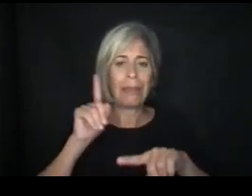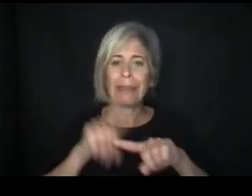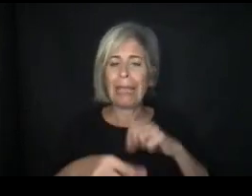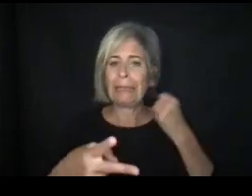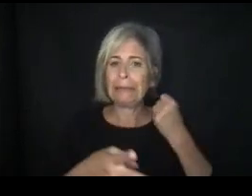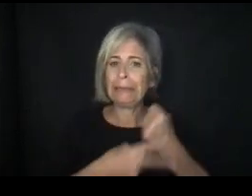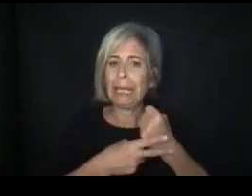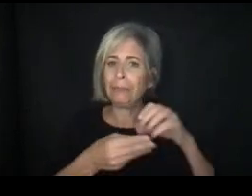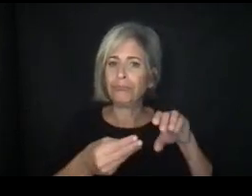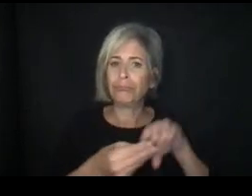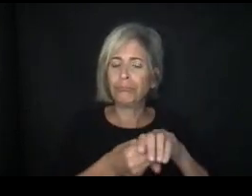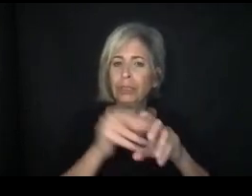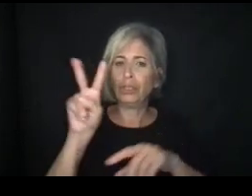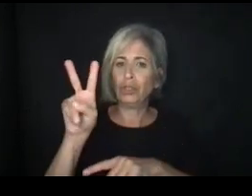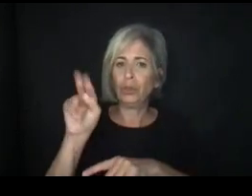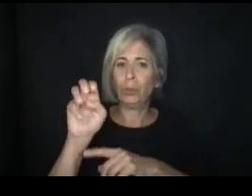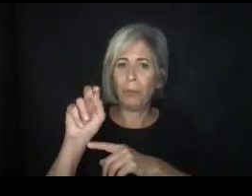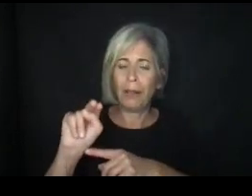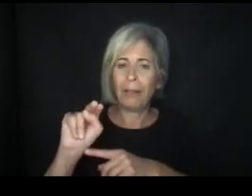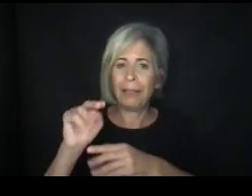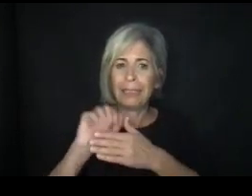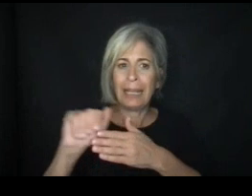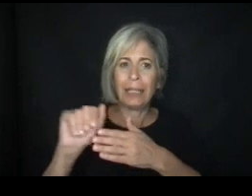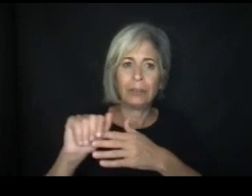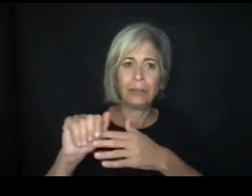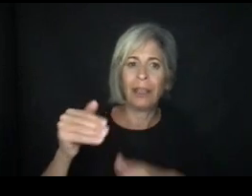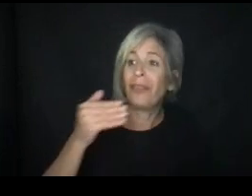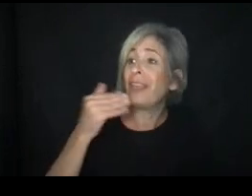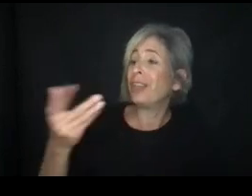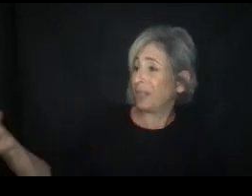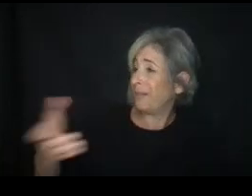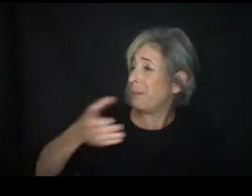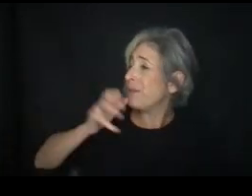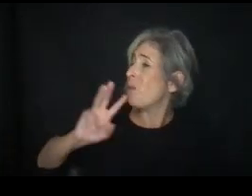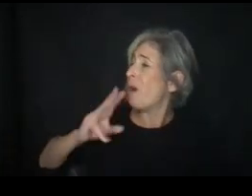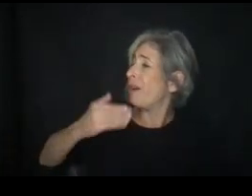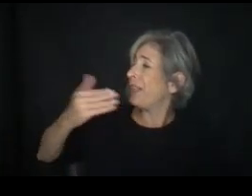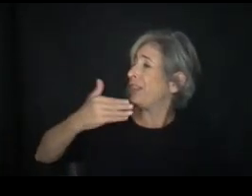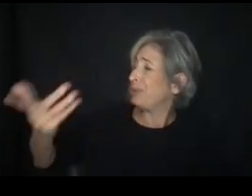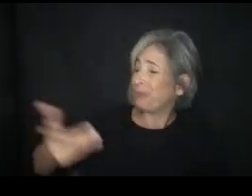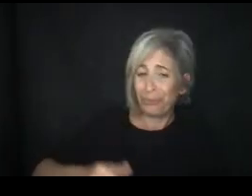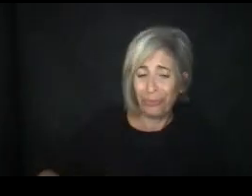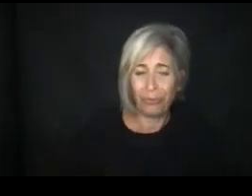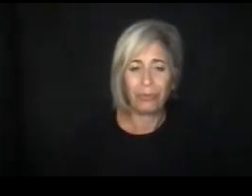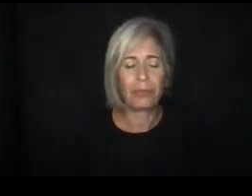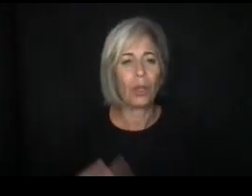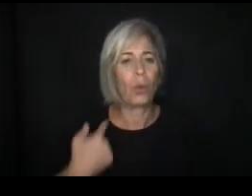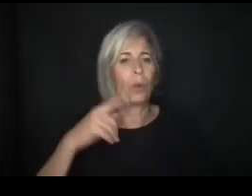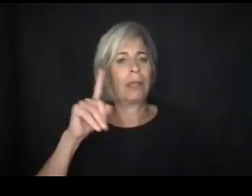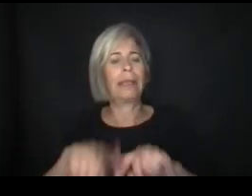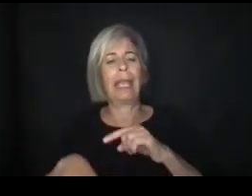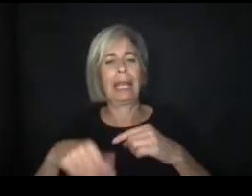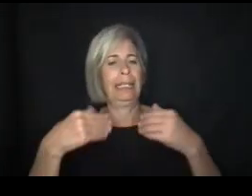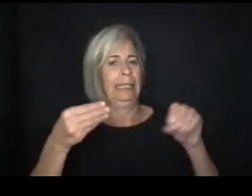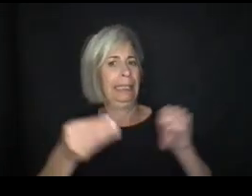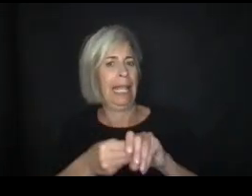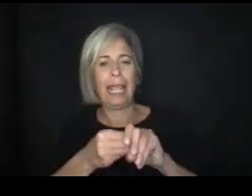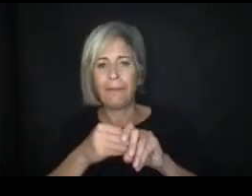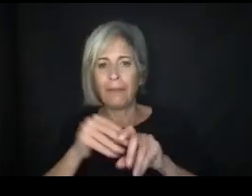good faith $2 million. Thank you very much. Thank you. We cannot allocate $2 million